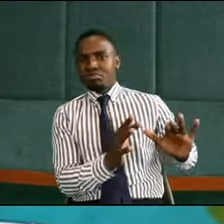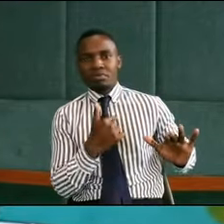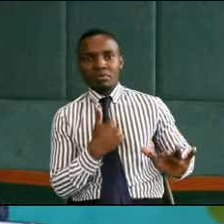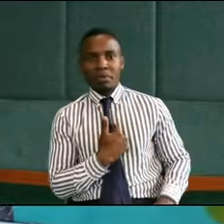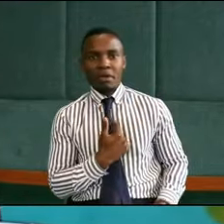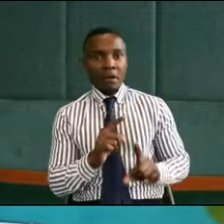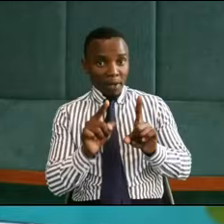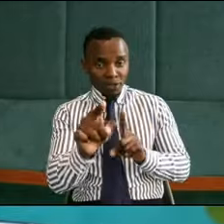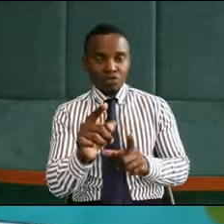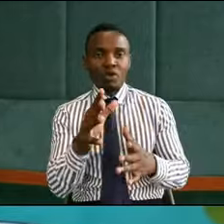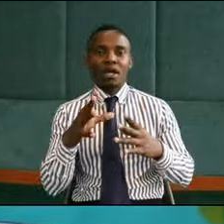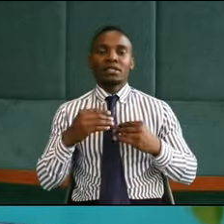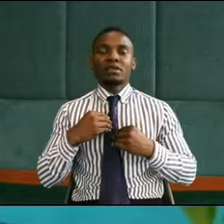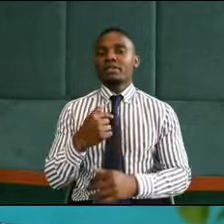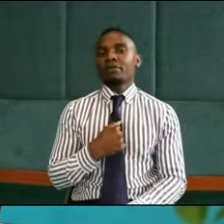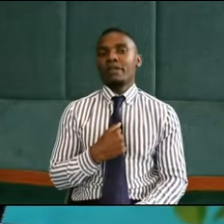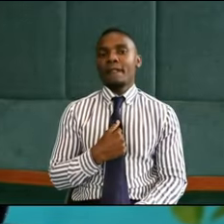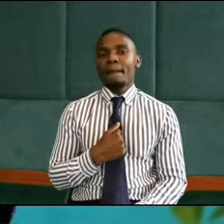You accepted me.